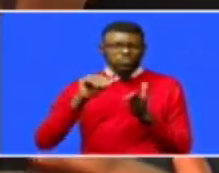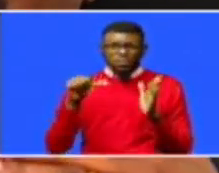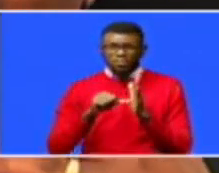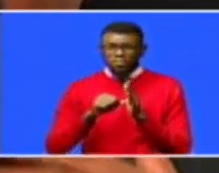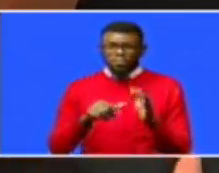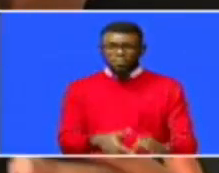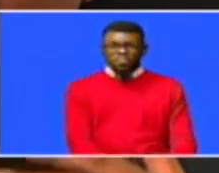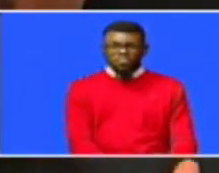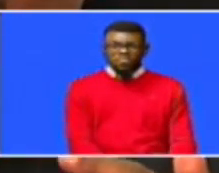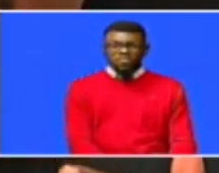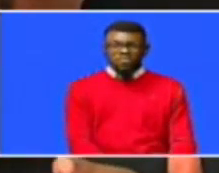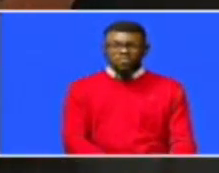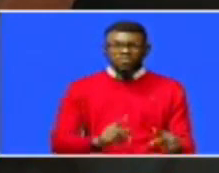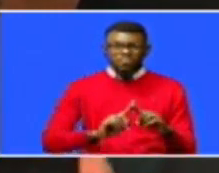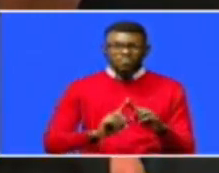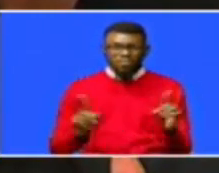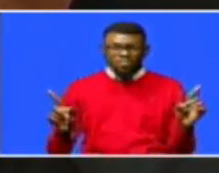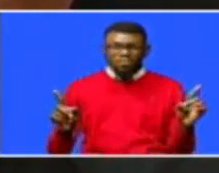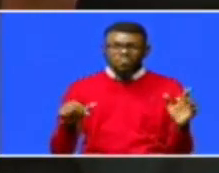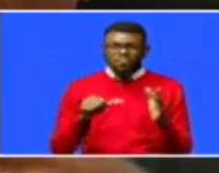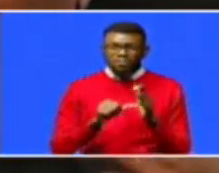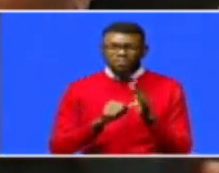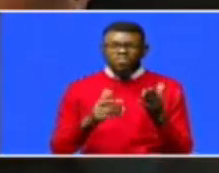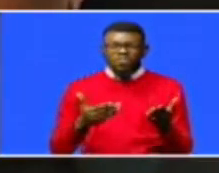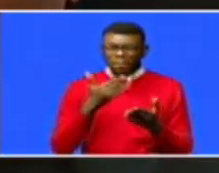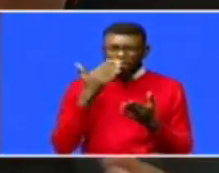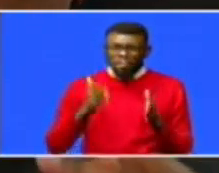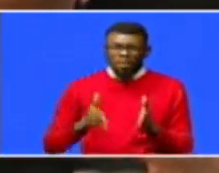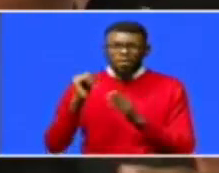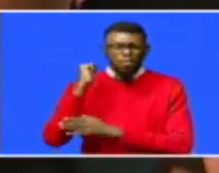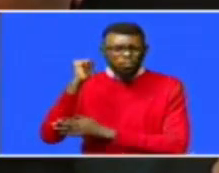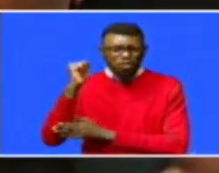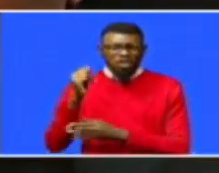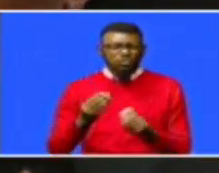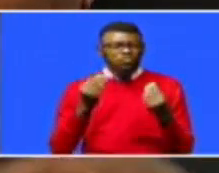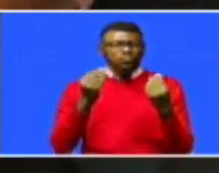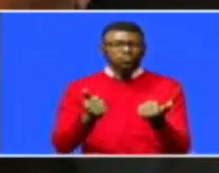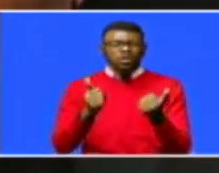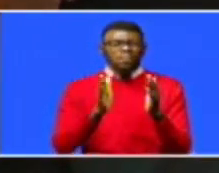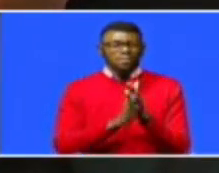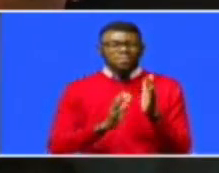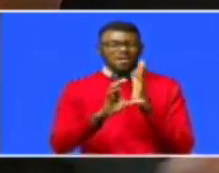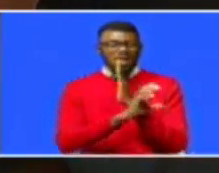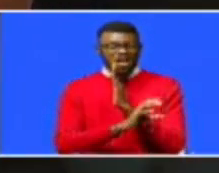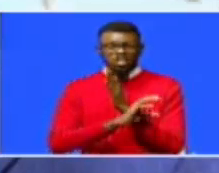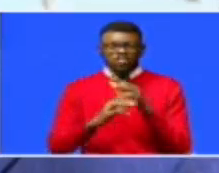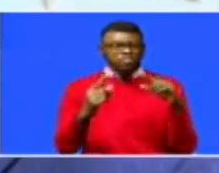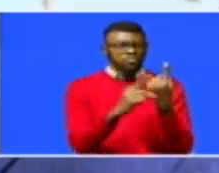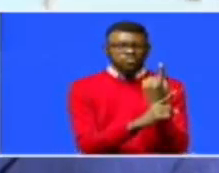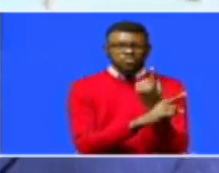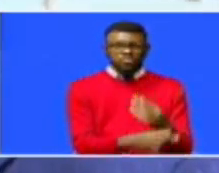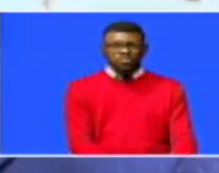this cause should be solved politically, co-working with member states, and we have a lot of plans to do so